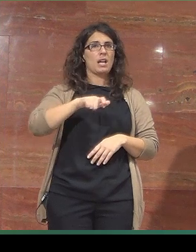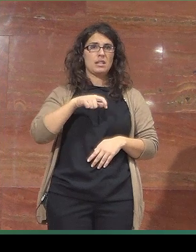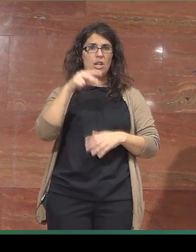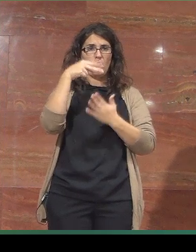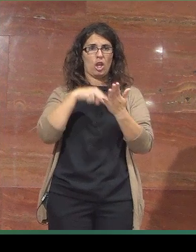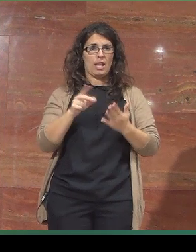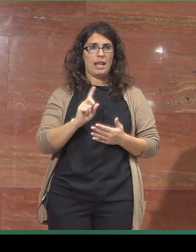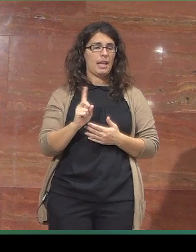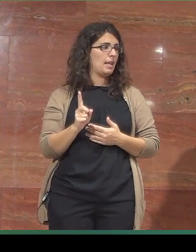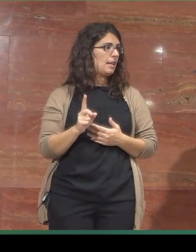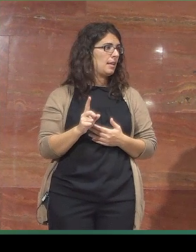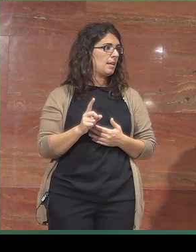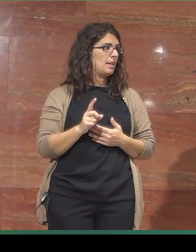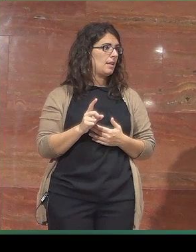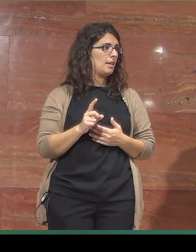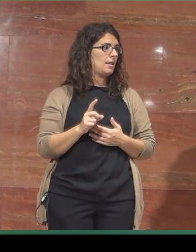from top down.